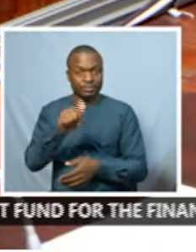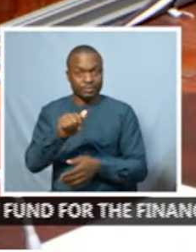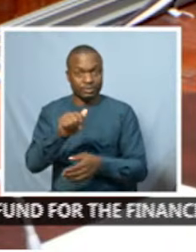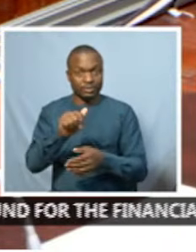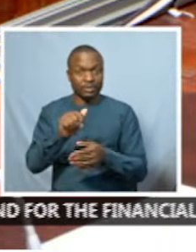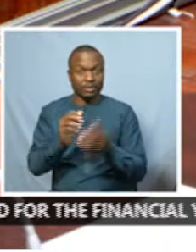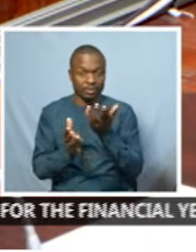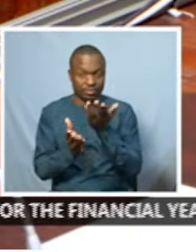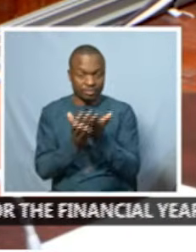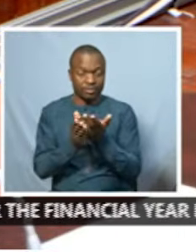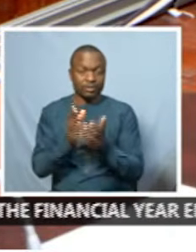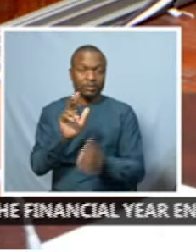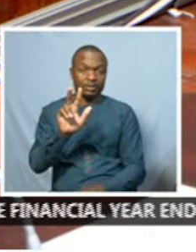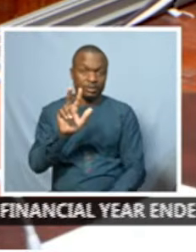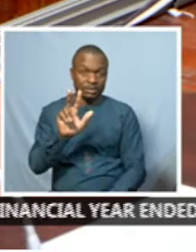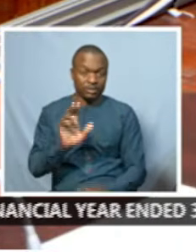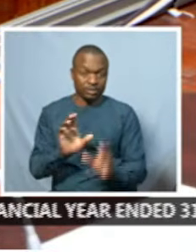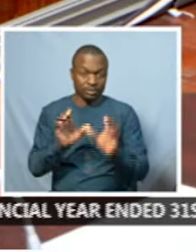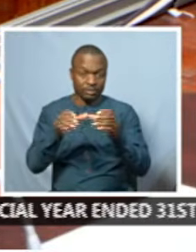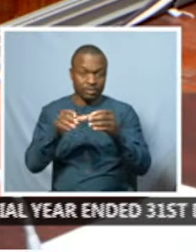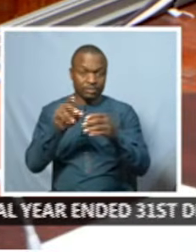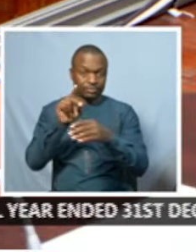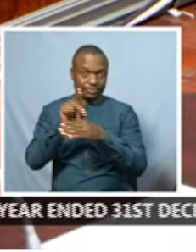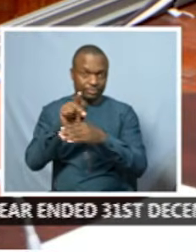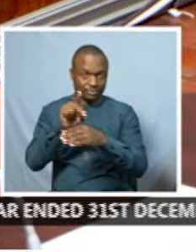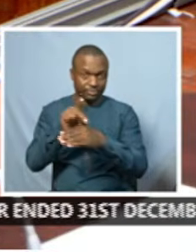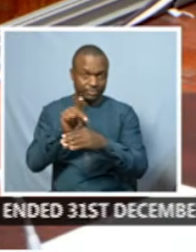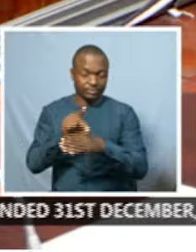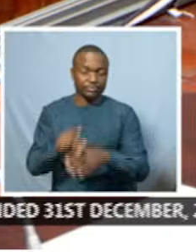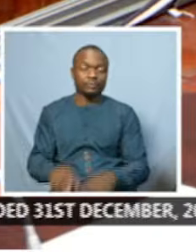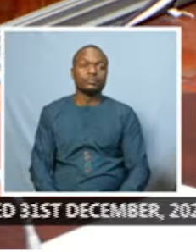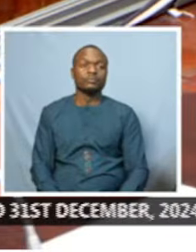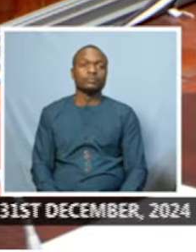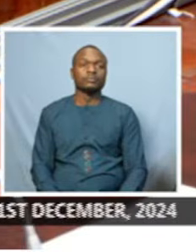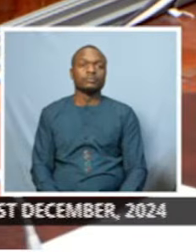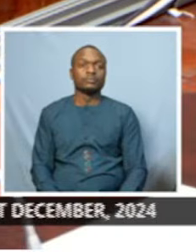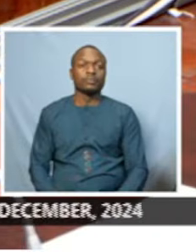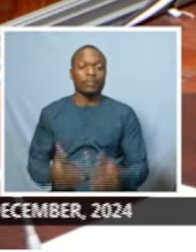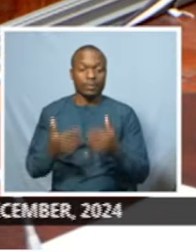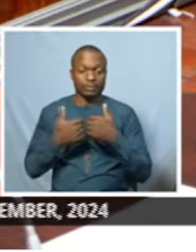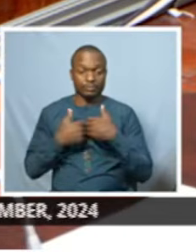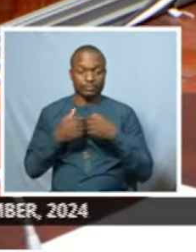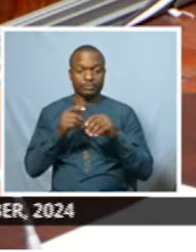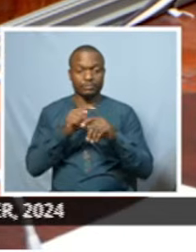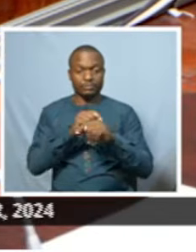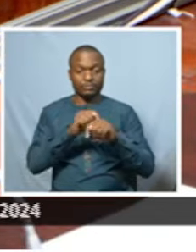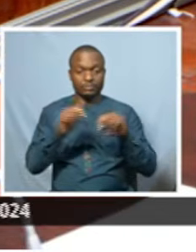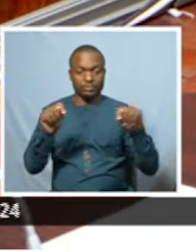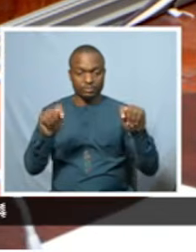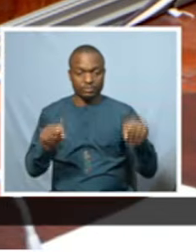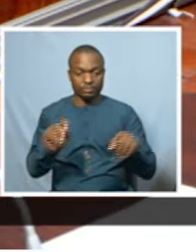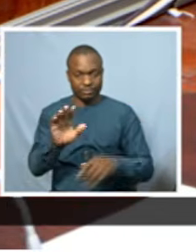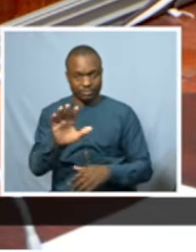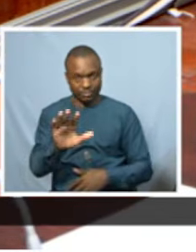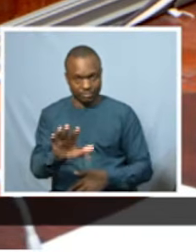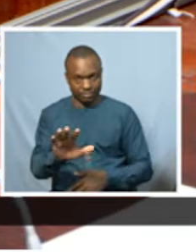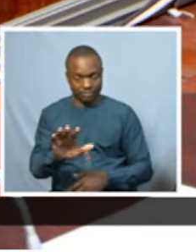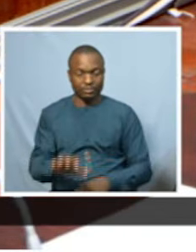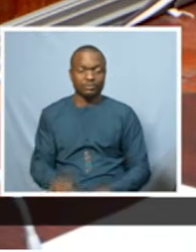Appendix 3, community projects. We have a table there.